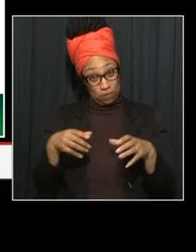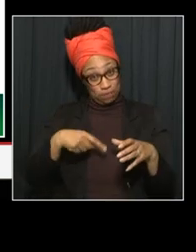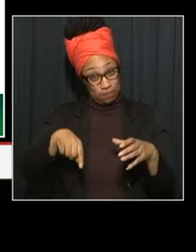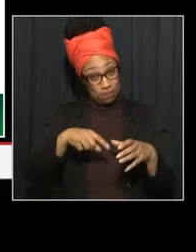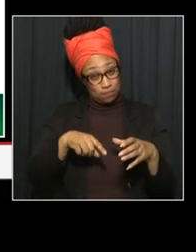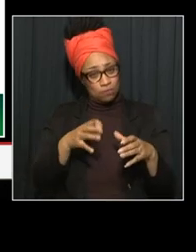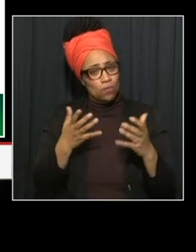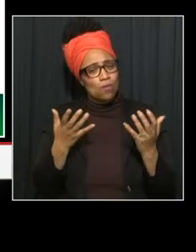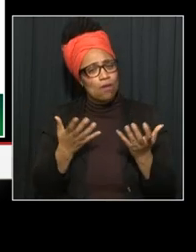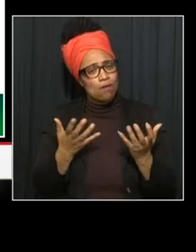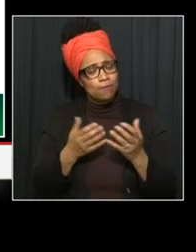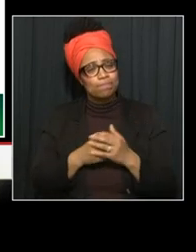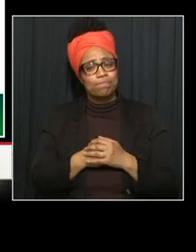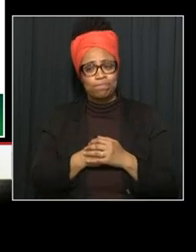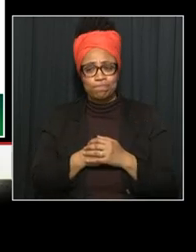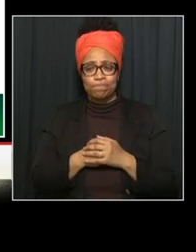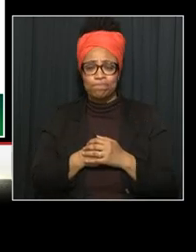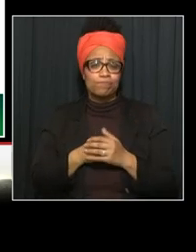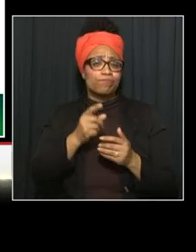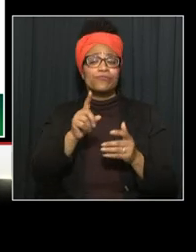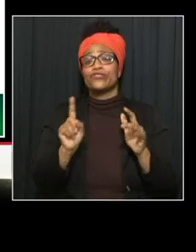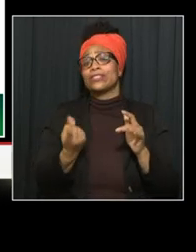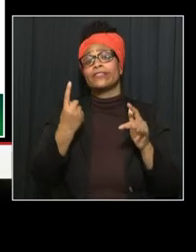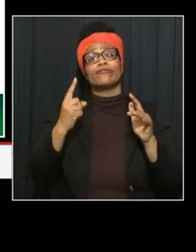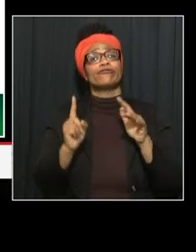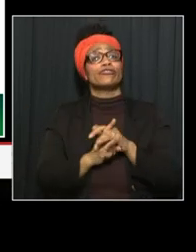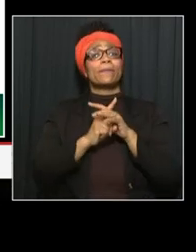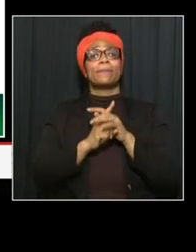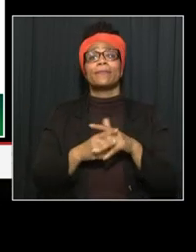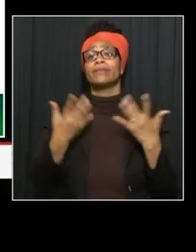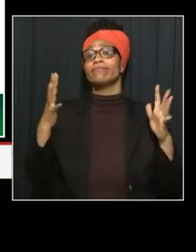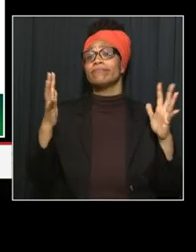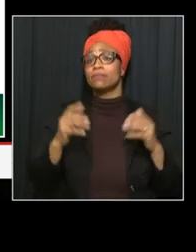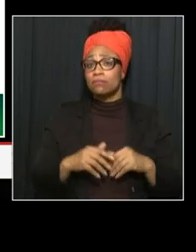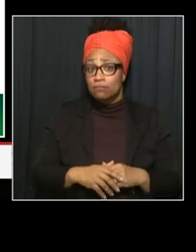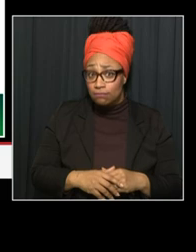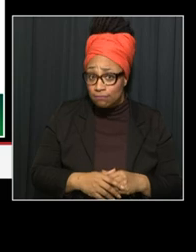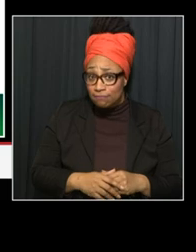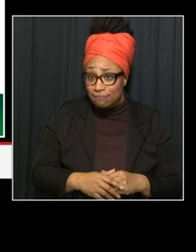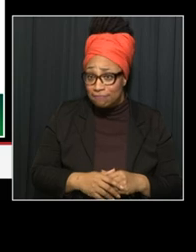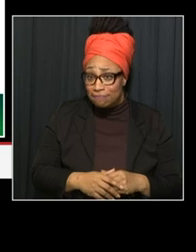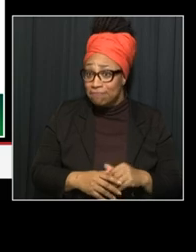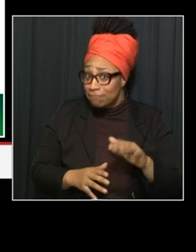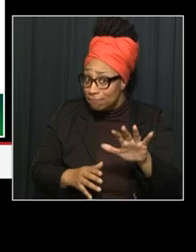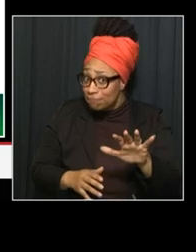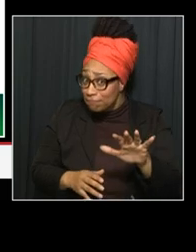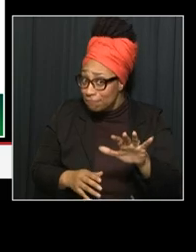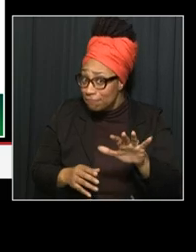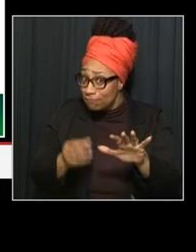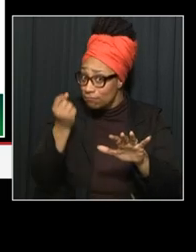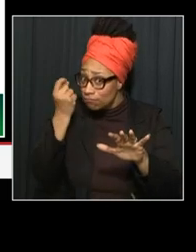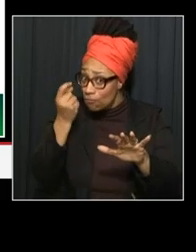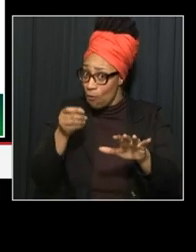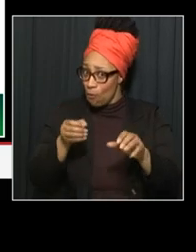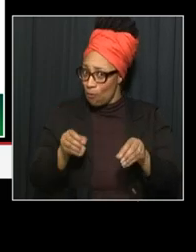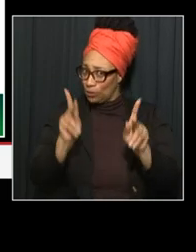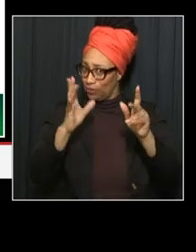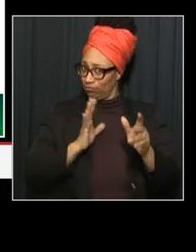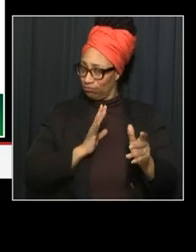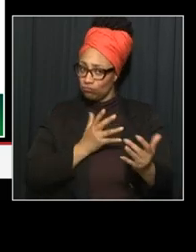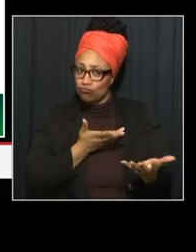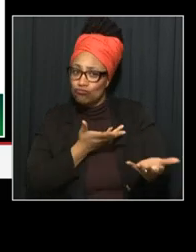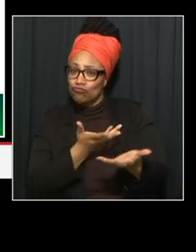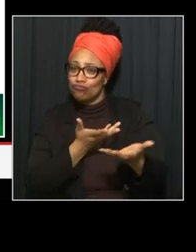You just had to show up like you normally do to the Senior Wellness Center. You still had opportunities to engage in your exercise classes.